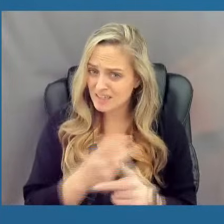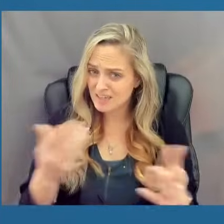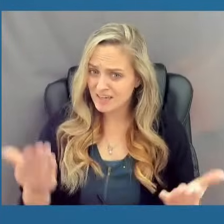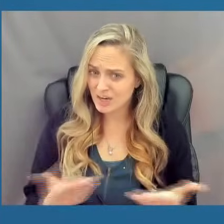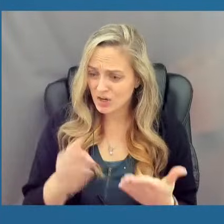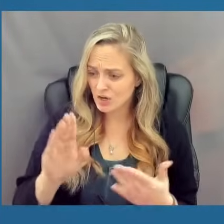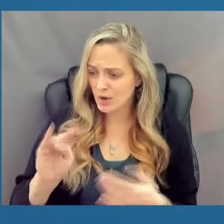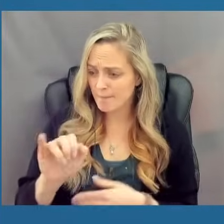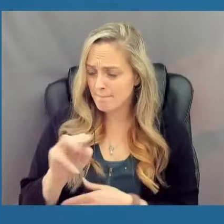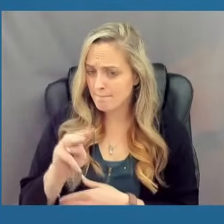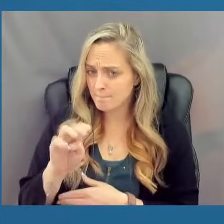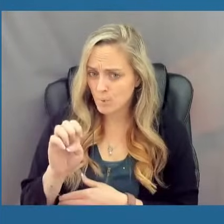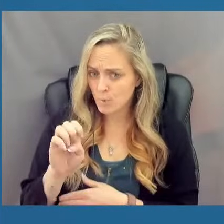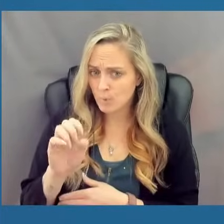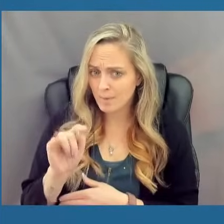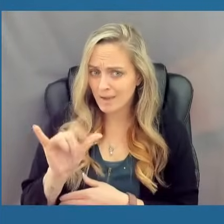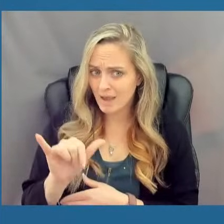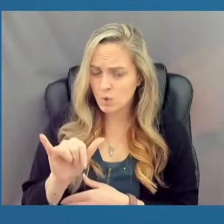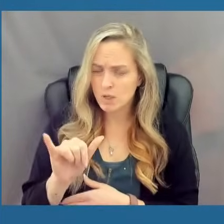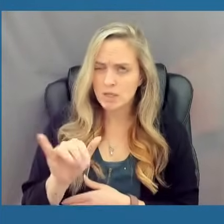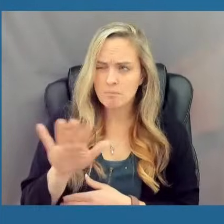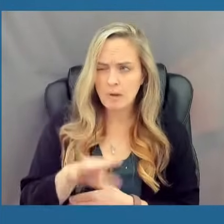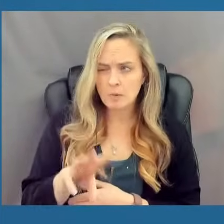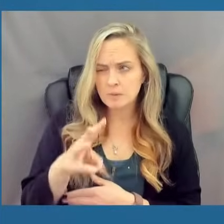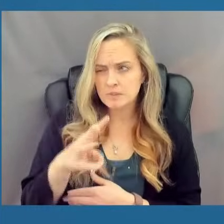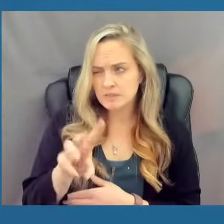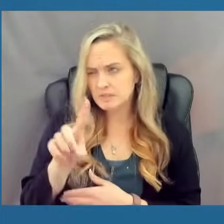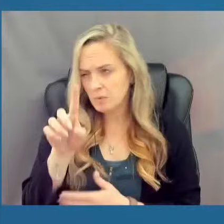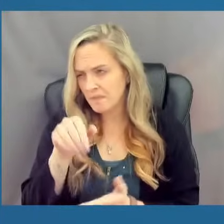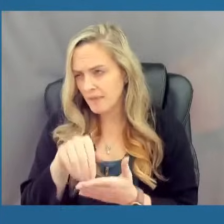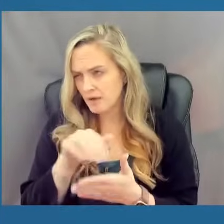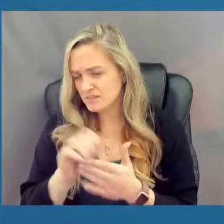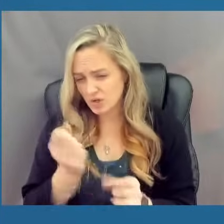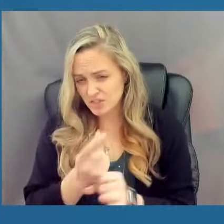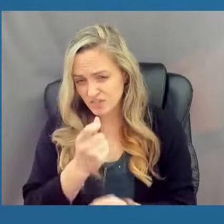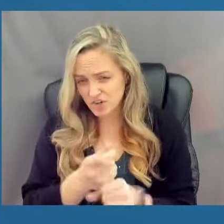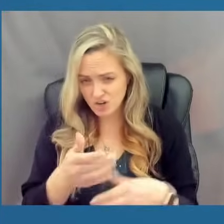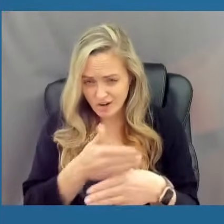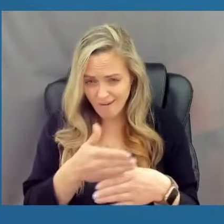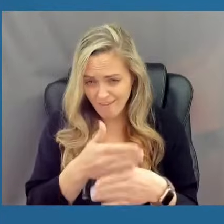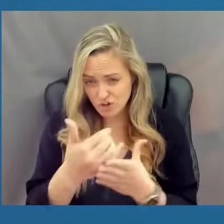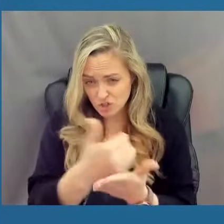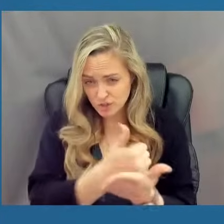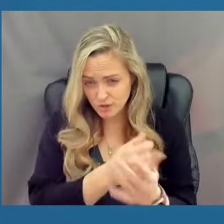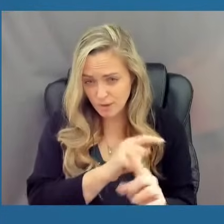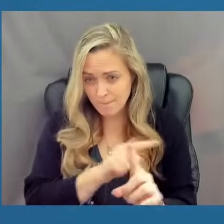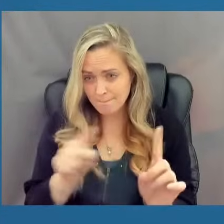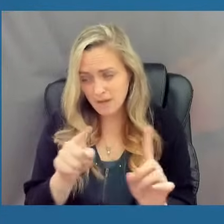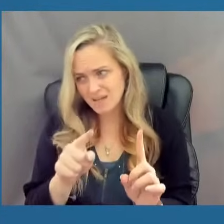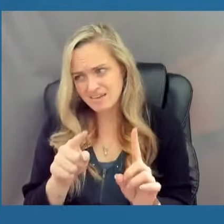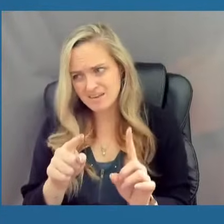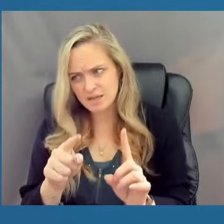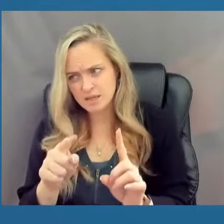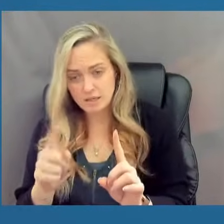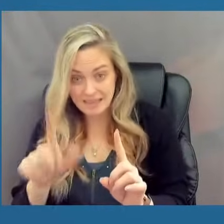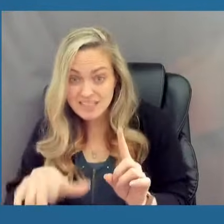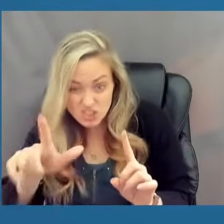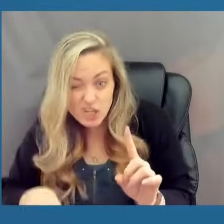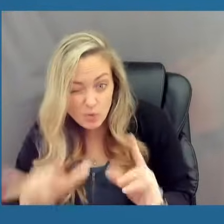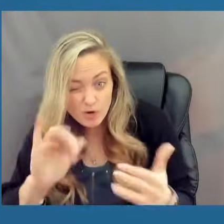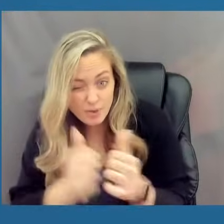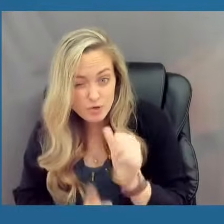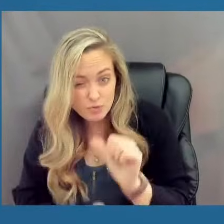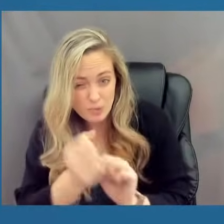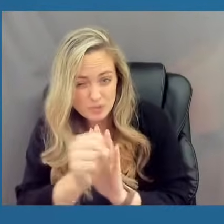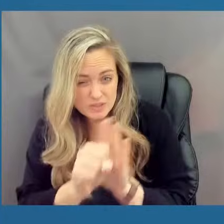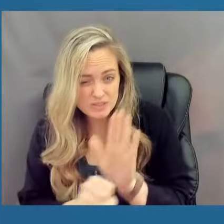the median income is about $61,000 a year, one of the lower incomes across our state. And the cost of